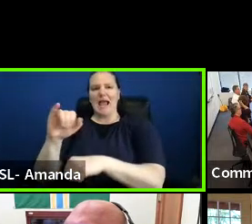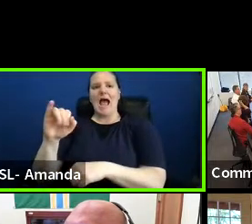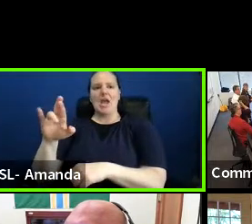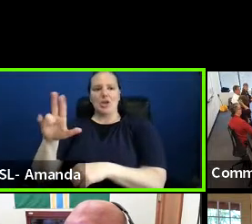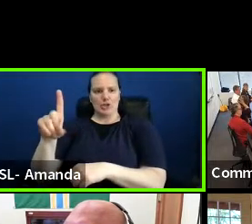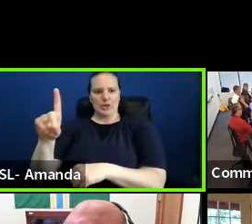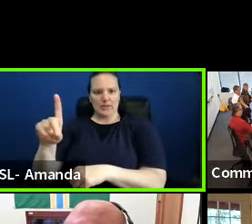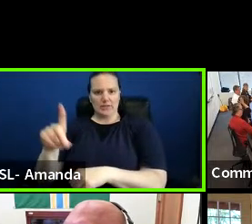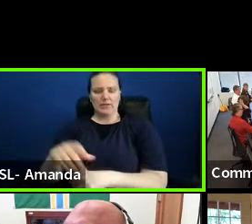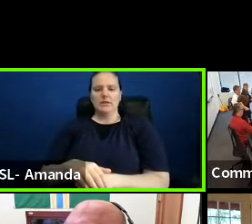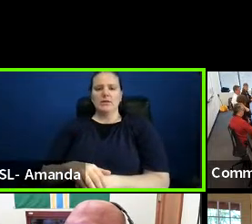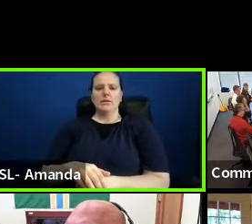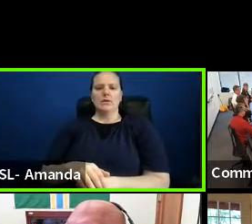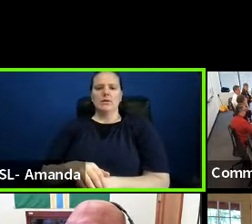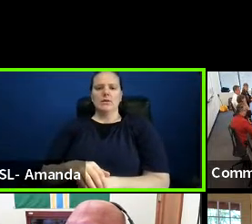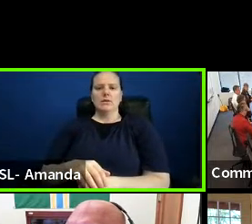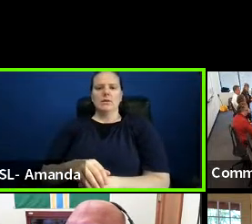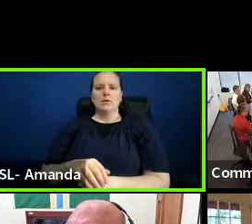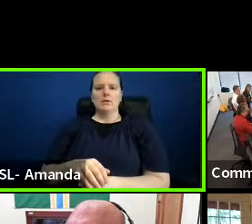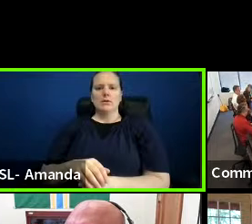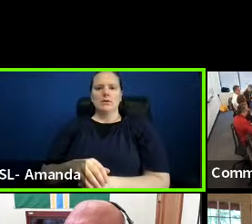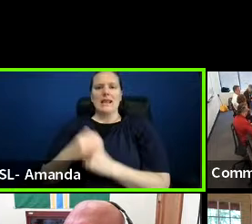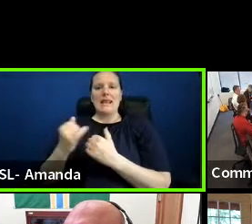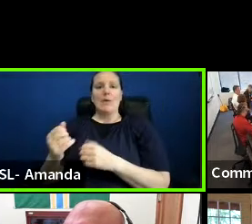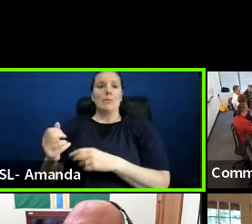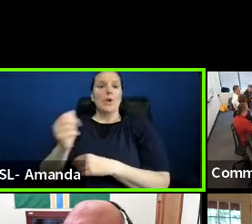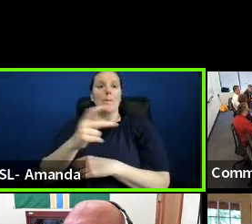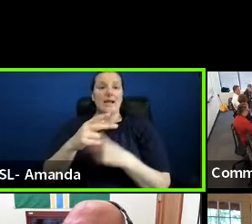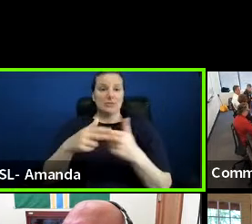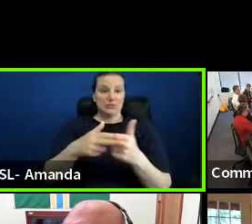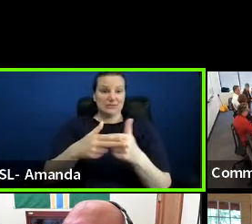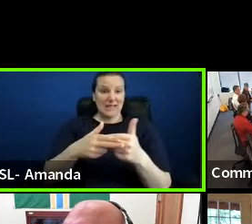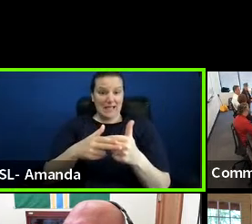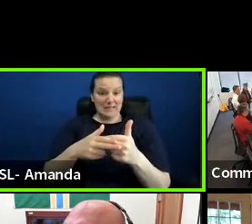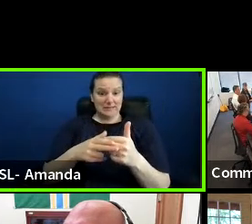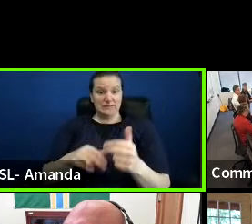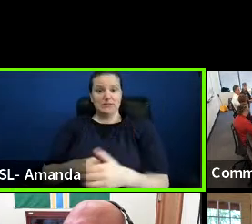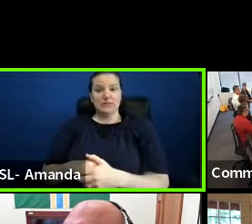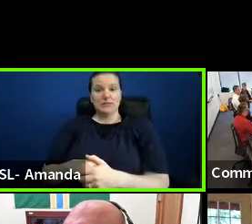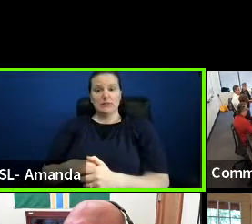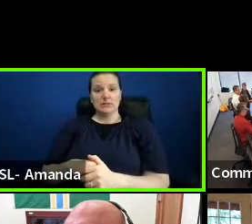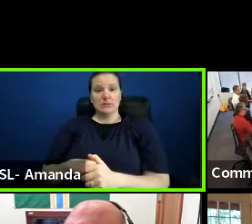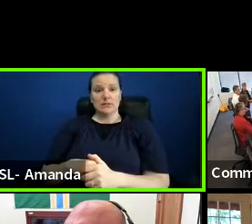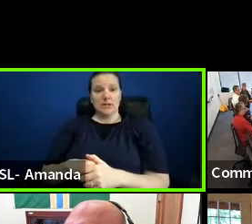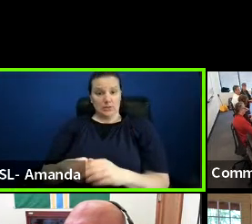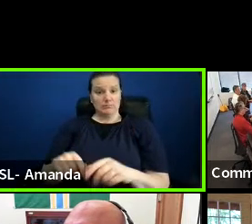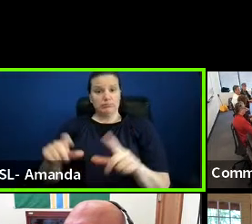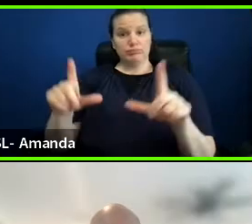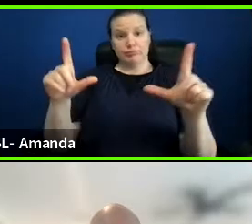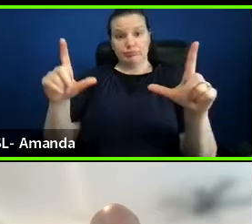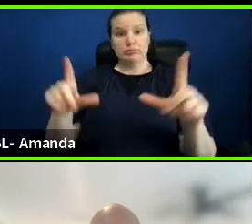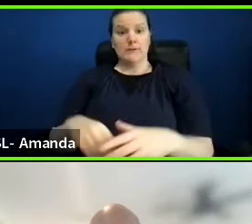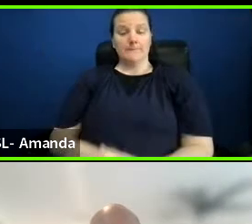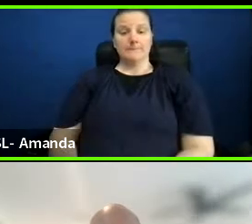So we are going to move back into our slides. And can you please put those up?